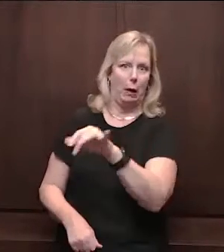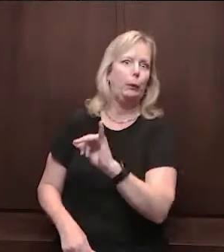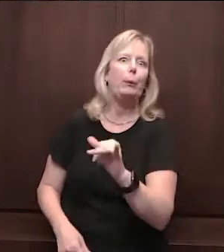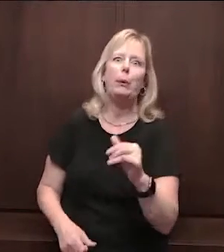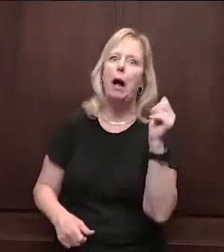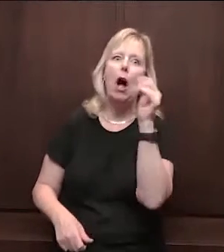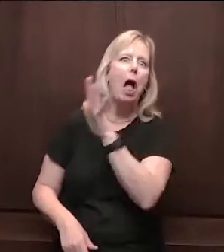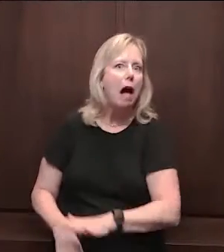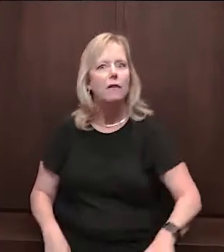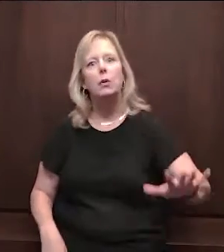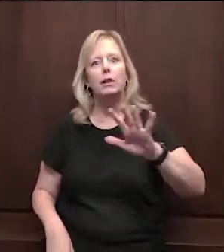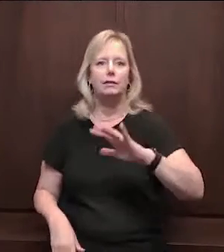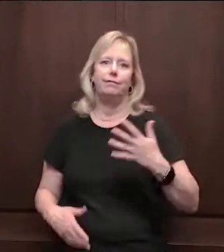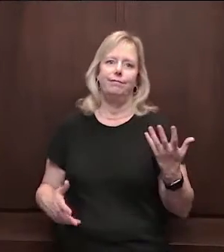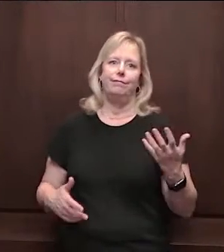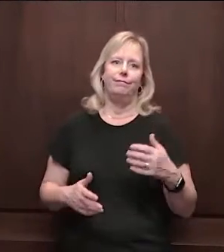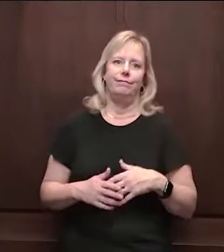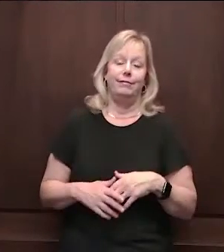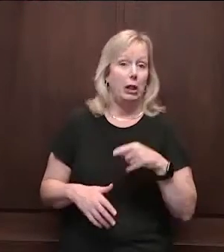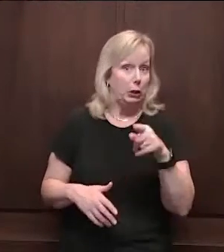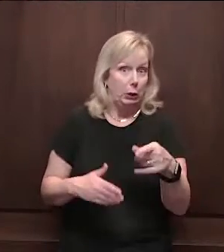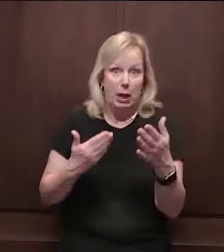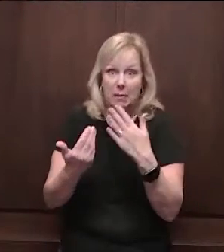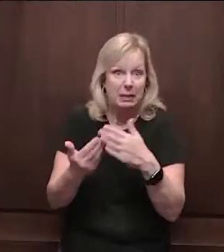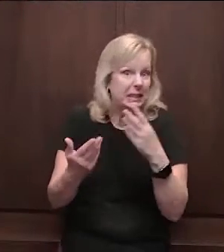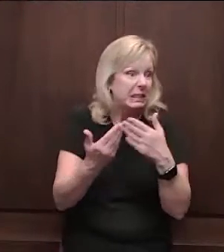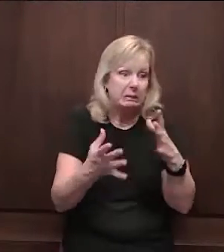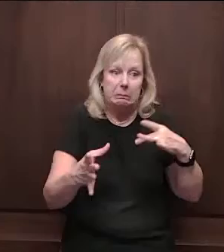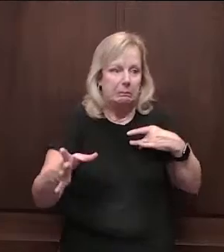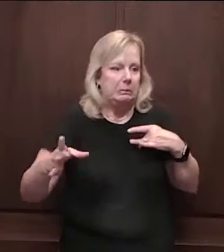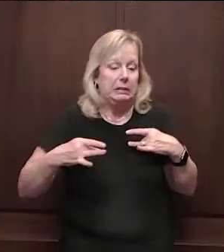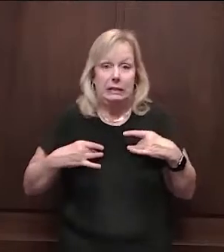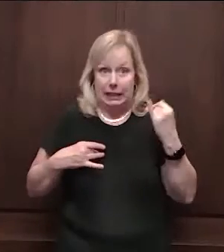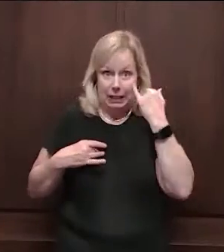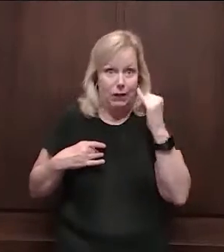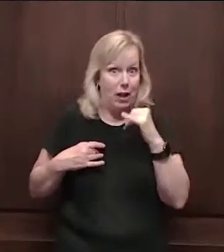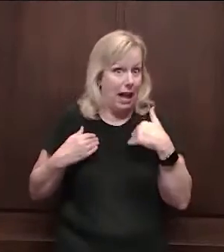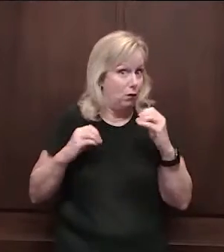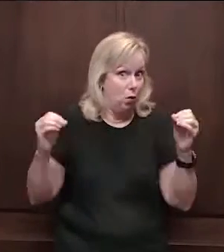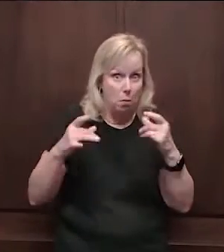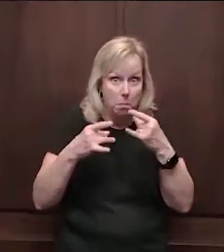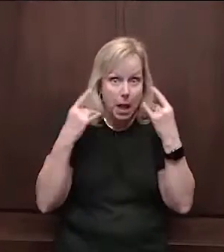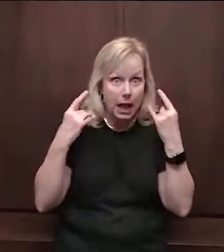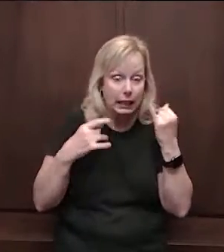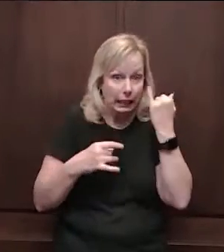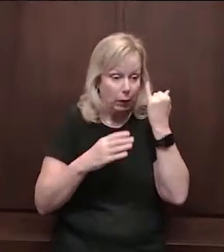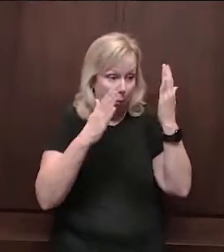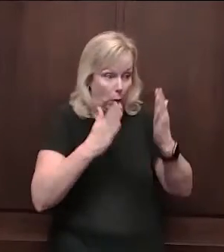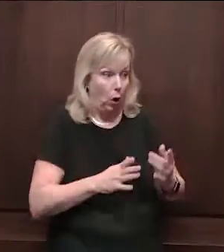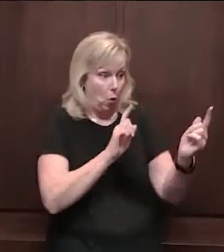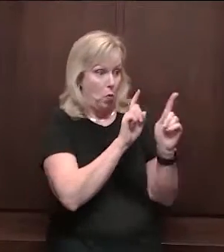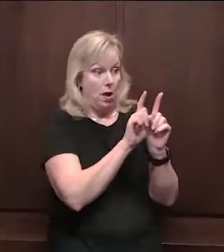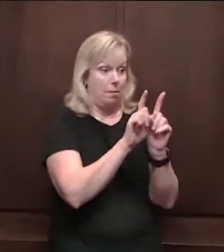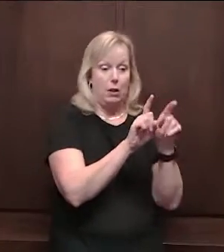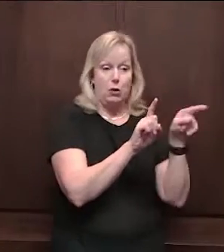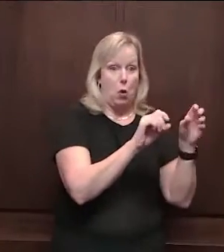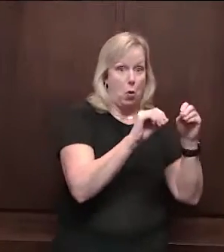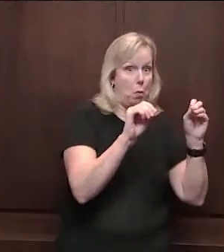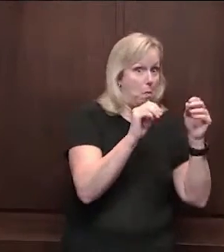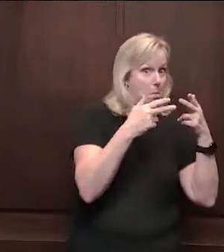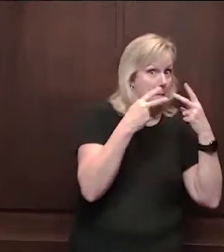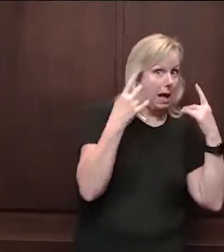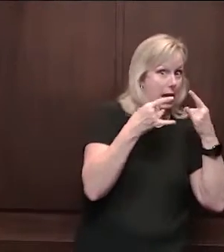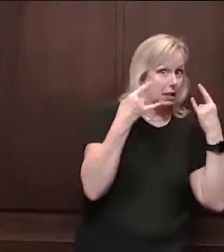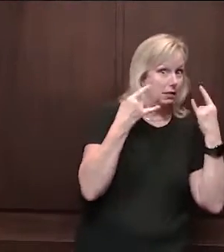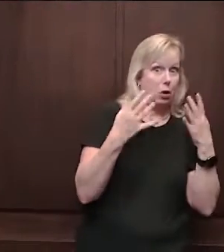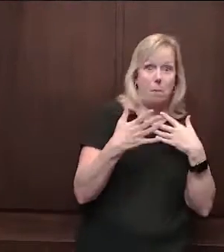and you're just as able to catch it if you're not wearing this mask, and if the person you're with isn't wearing their mask, no